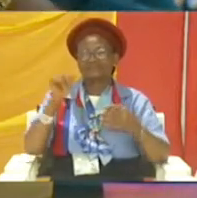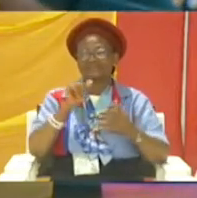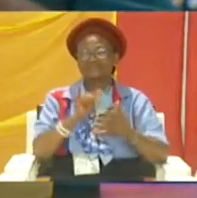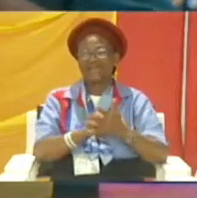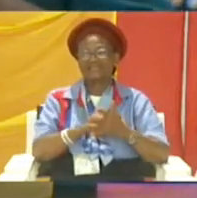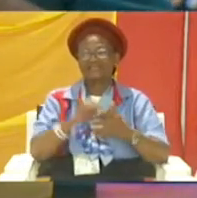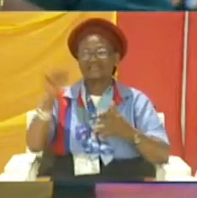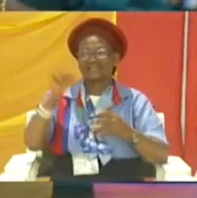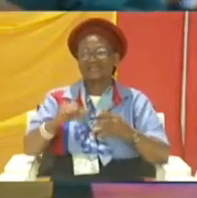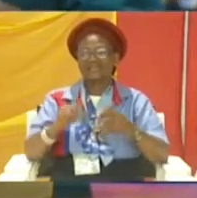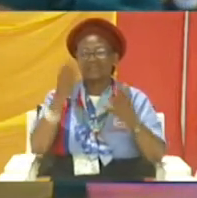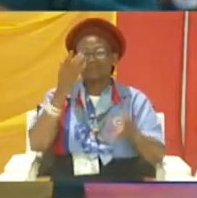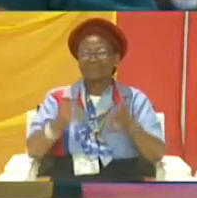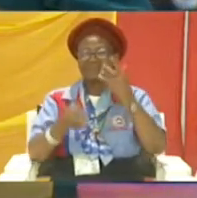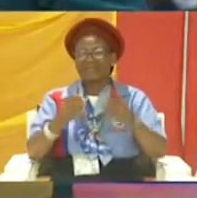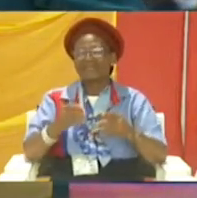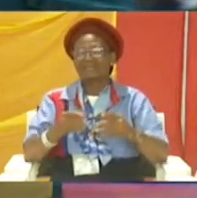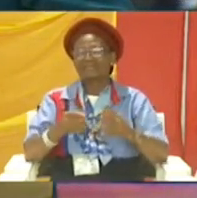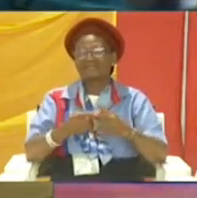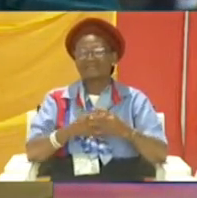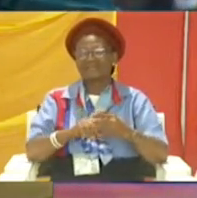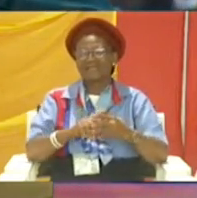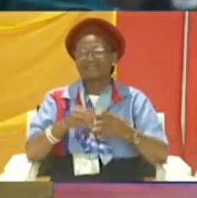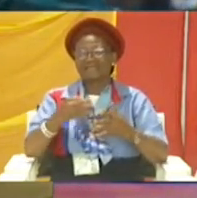start afresh.